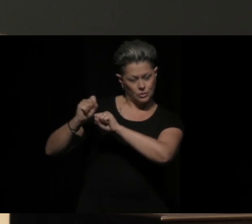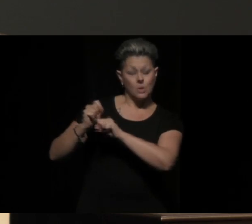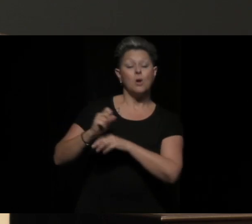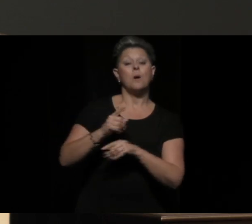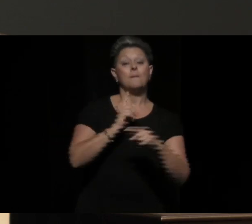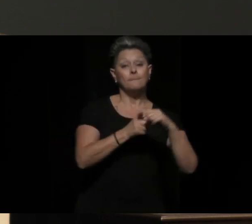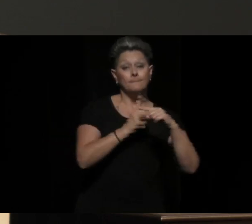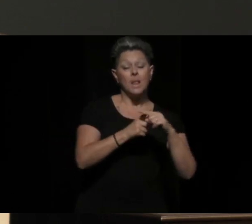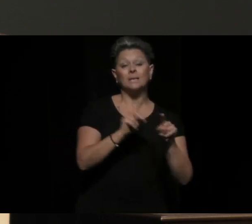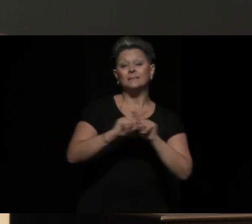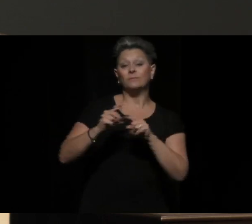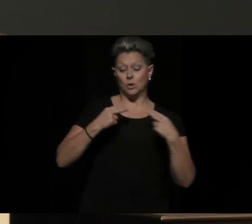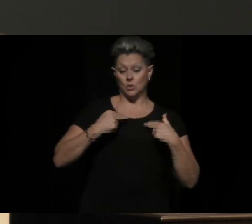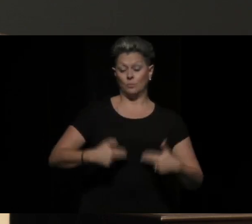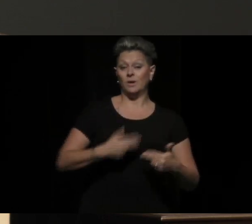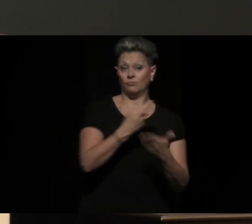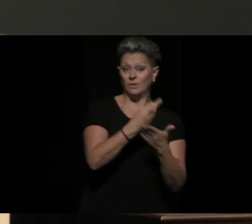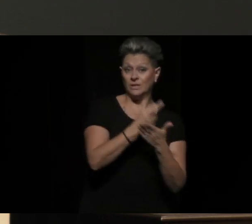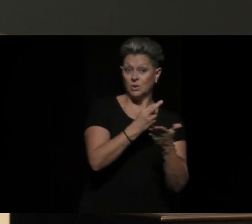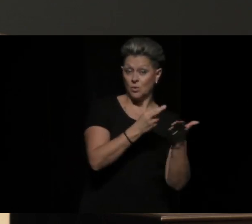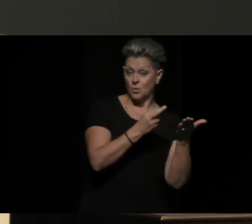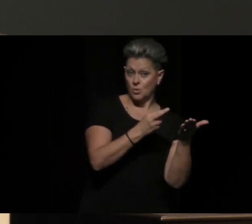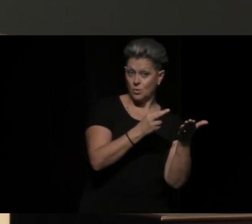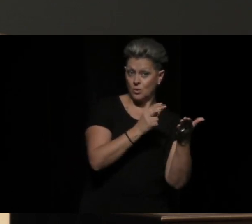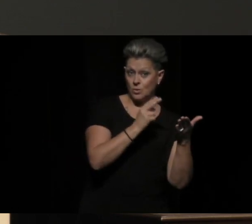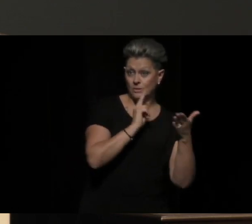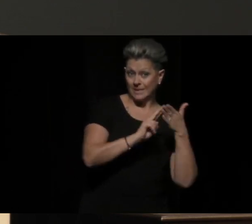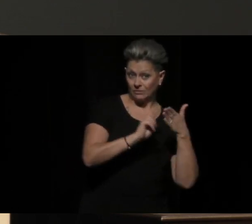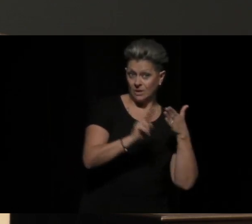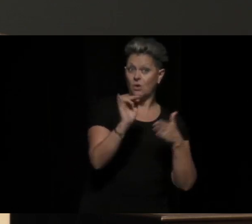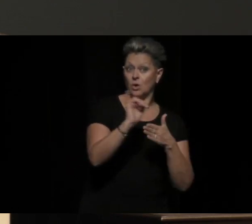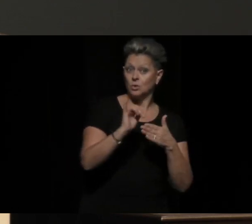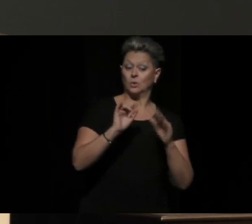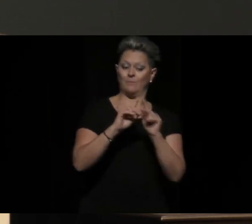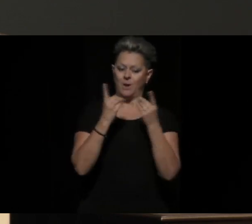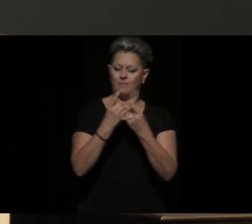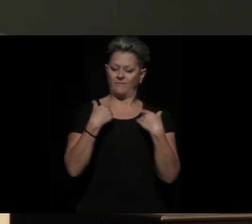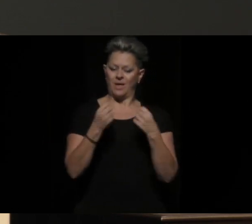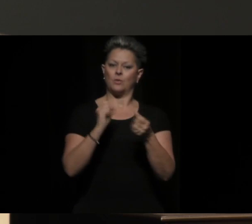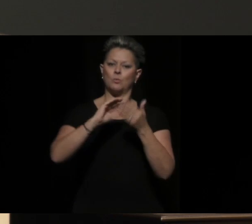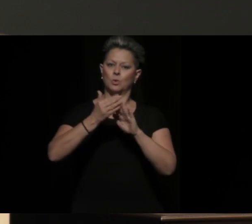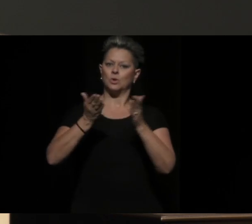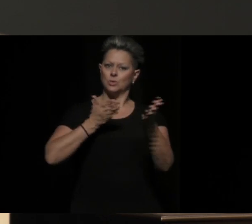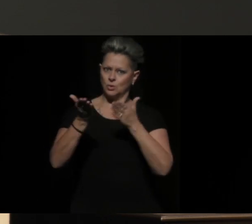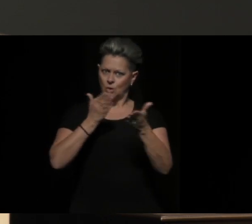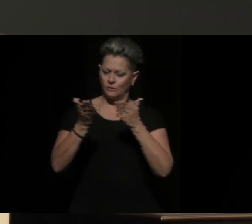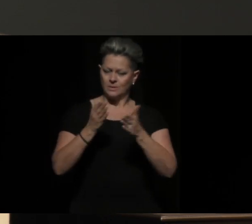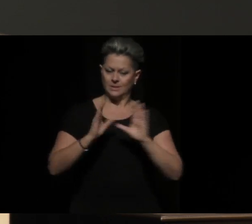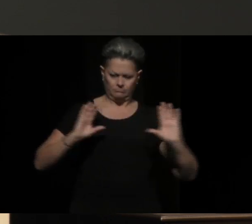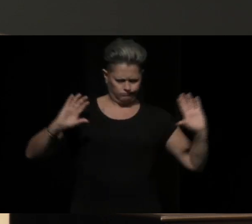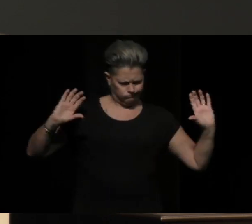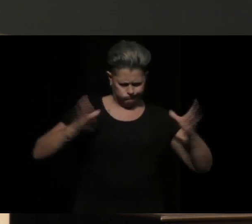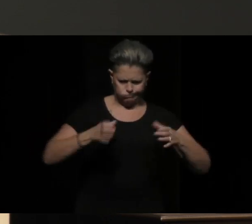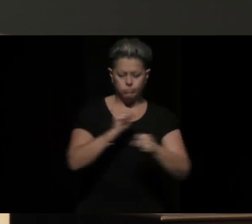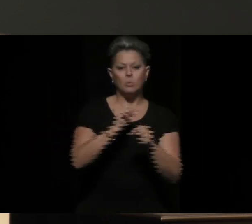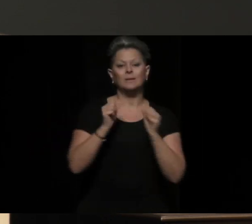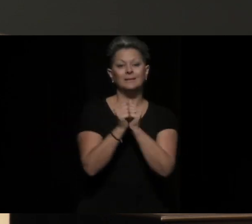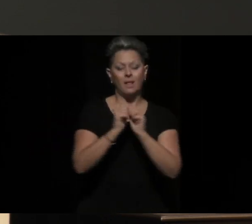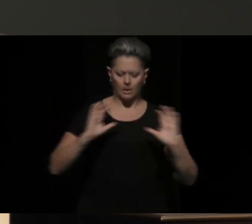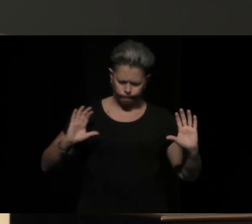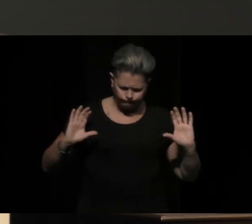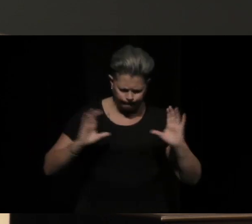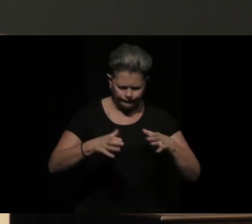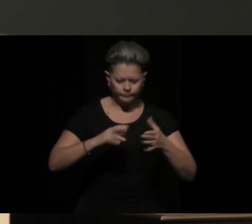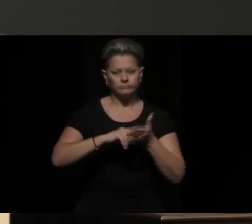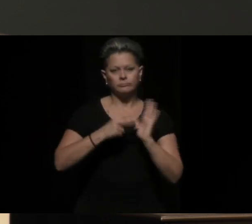Human Resource Secretariat and the Department of Health and Community Services to respond to the pandemic and adapt to